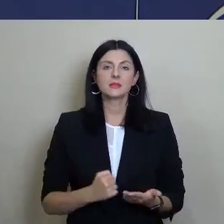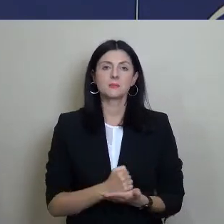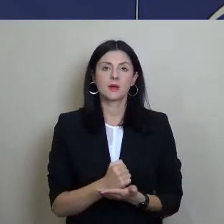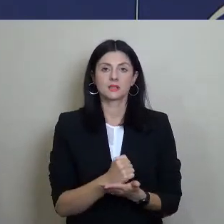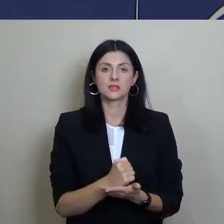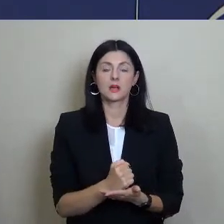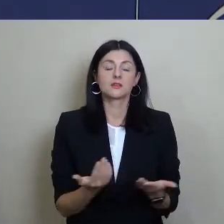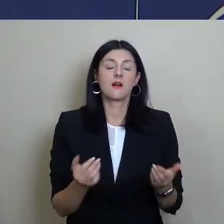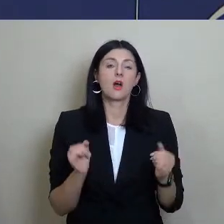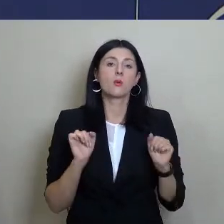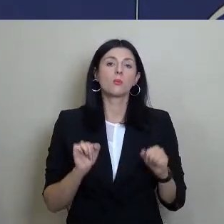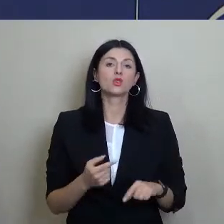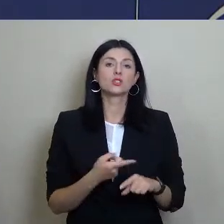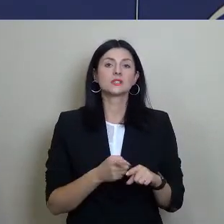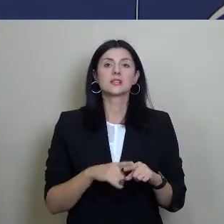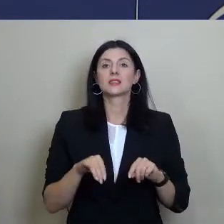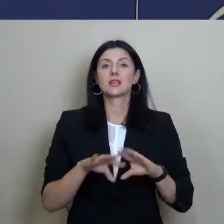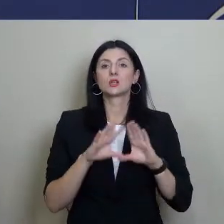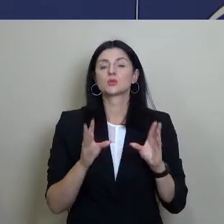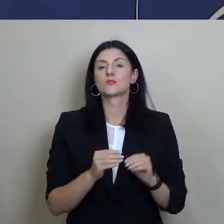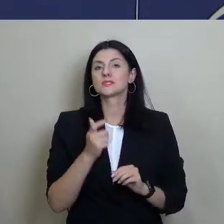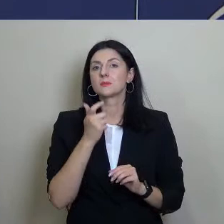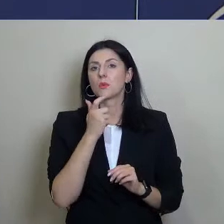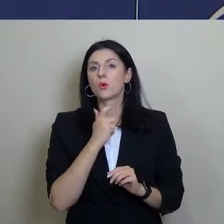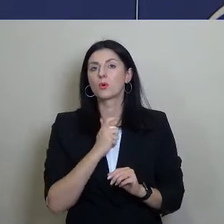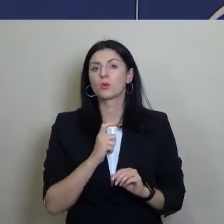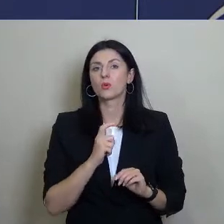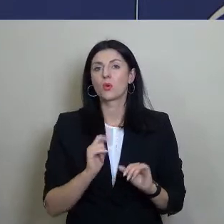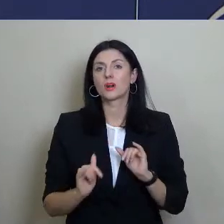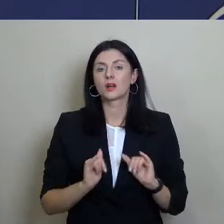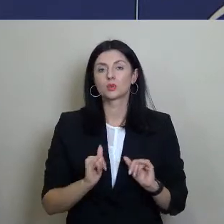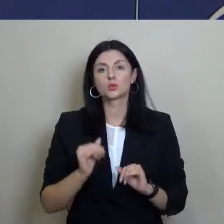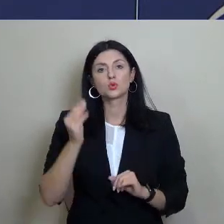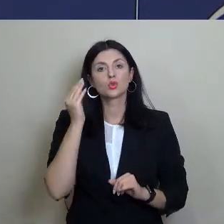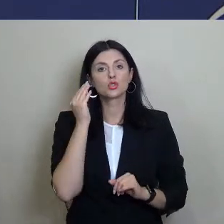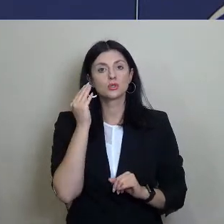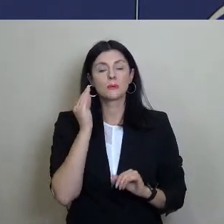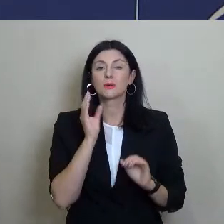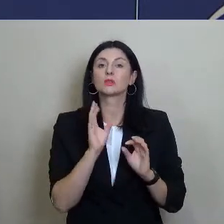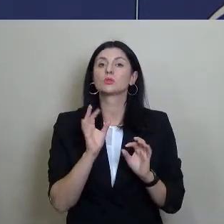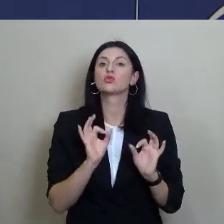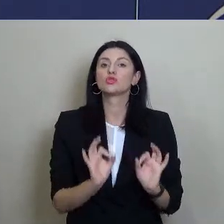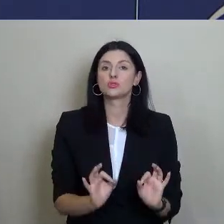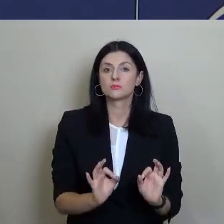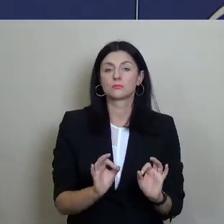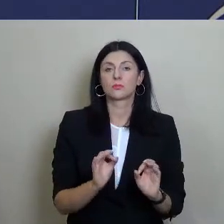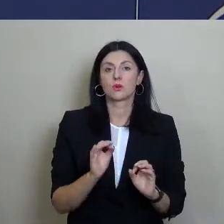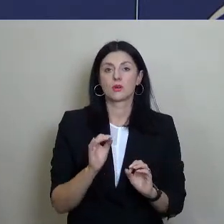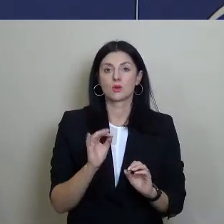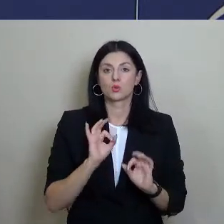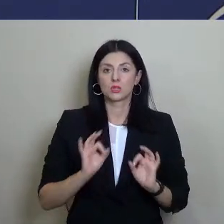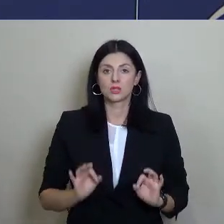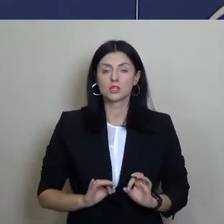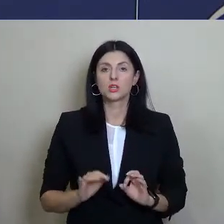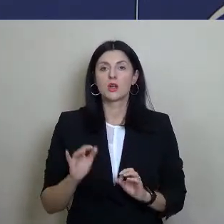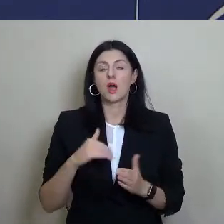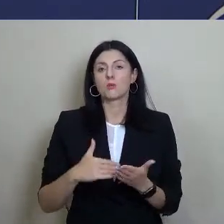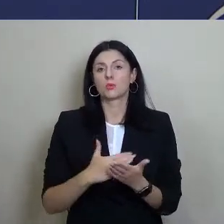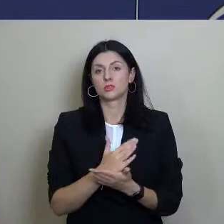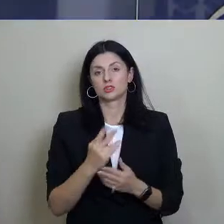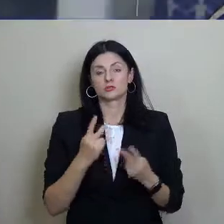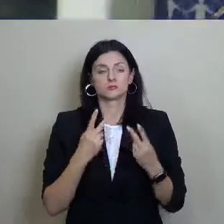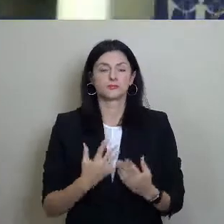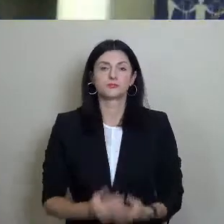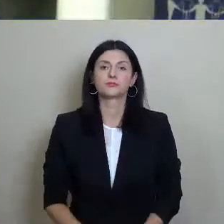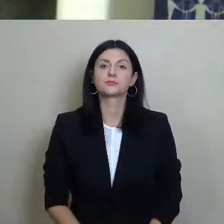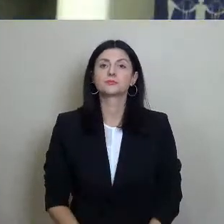parties will have more chance to ensure that their own preferable candidates are going to